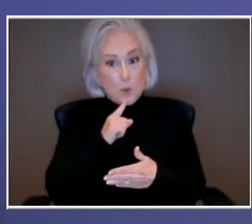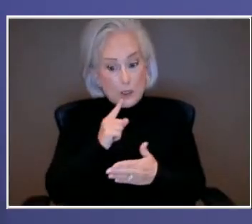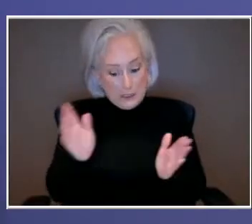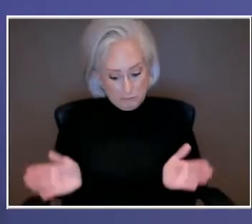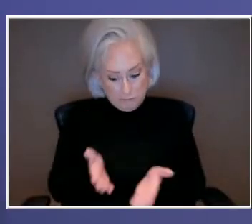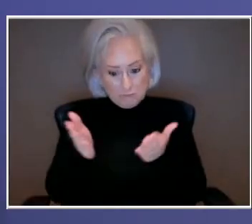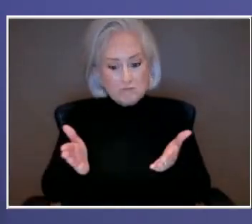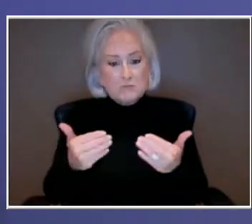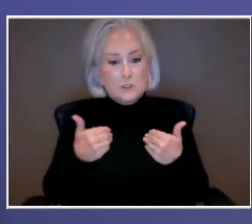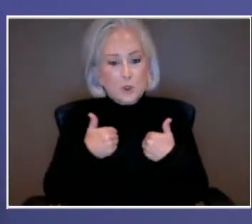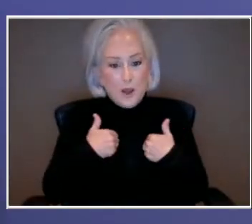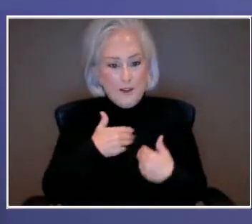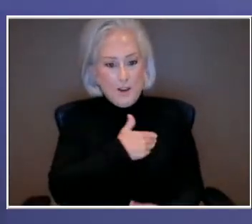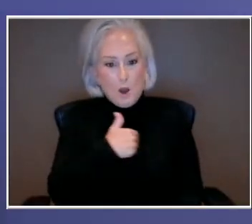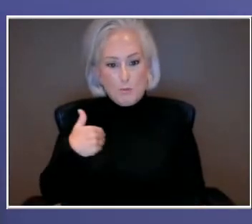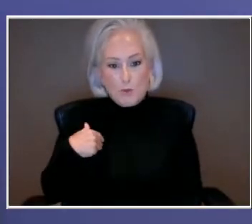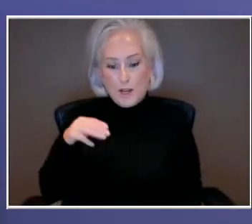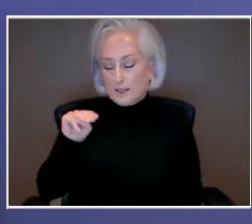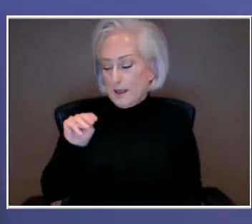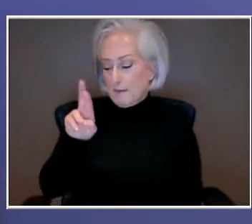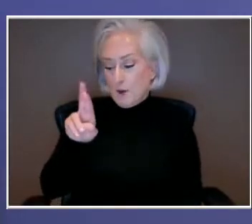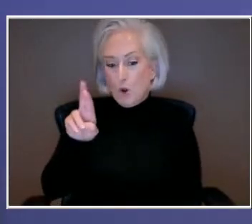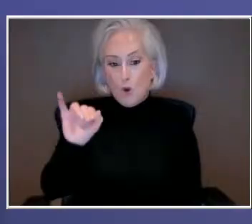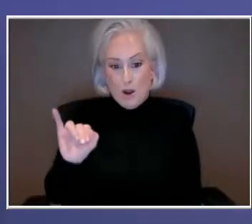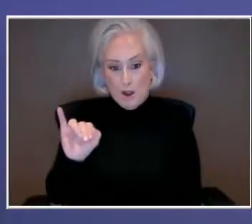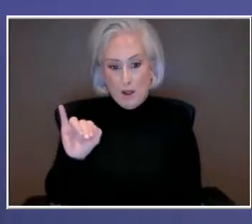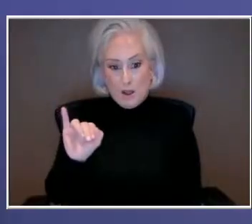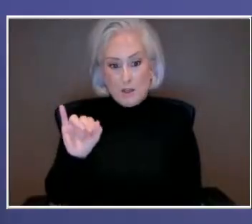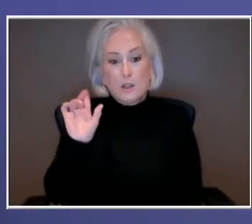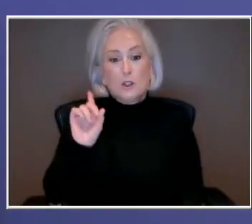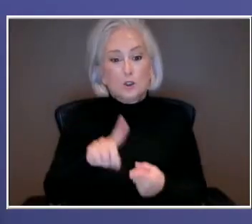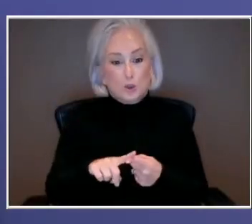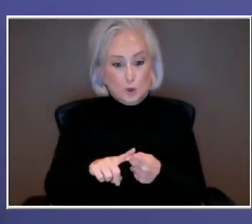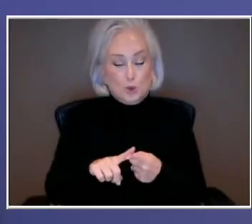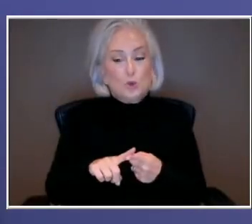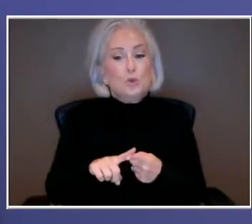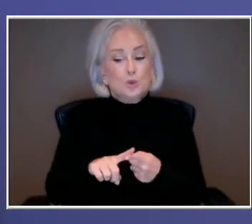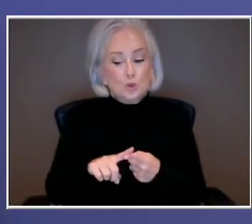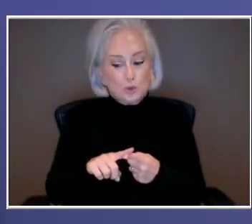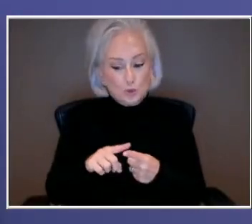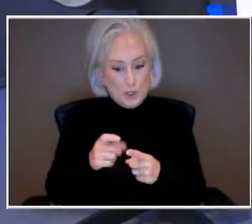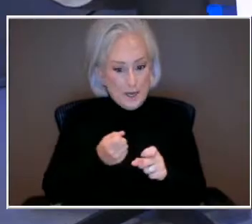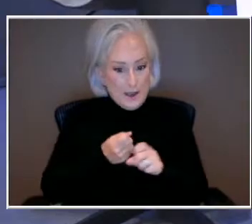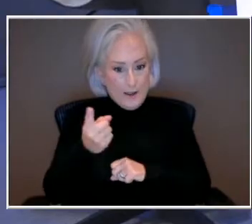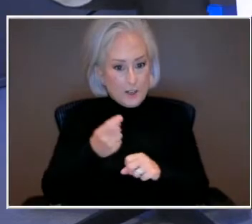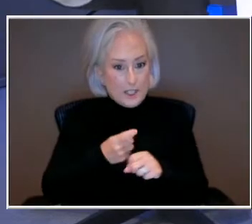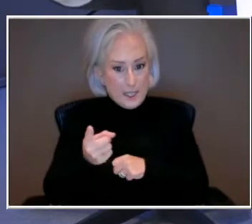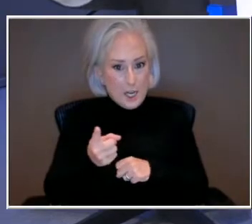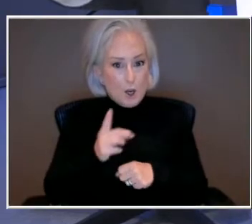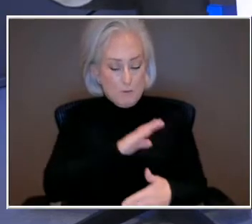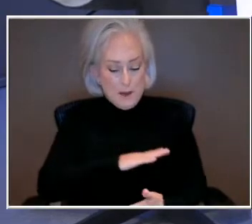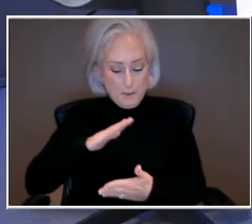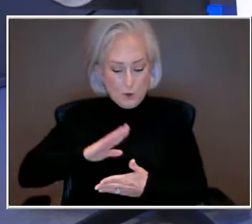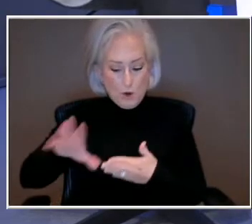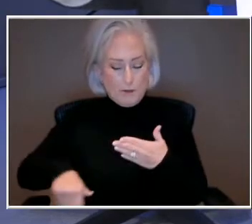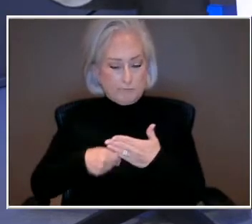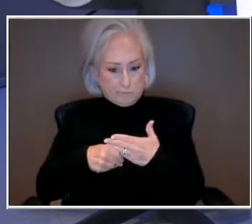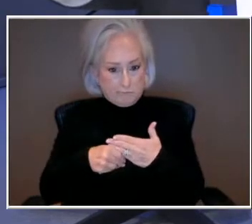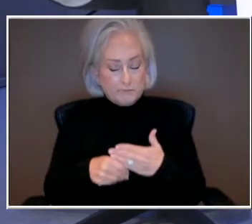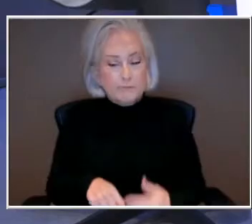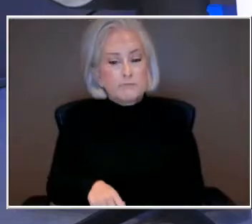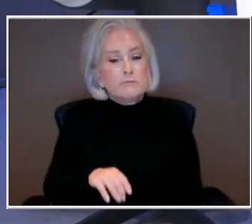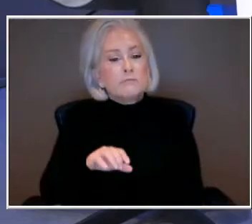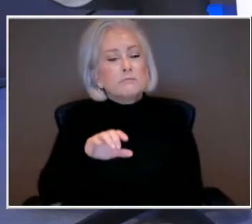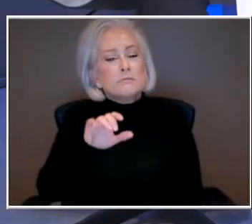MRI in addition to the yearly screening mammogram. So how could or would AI potentially help high-risk